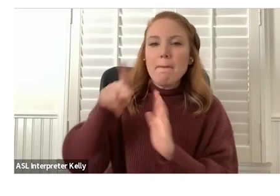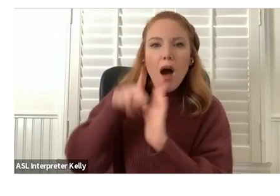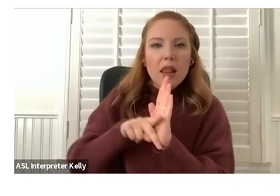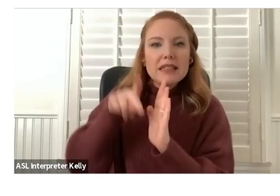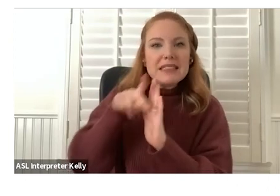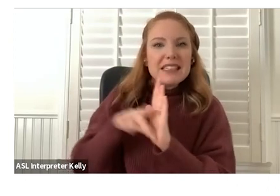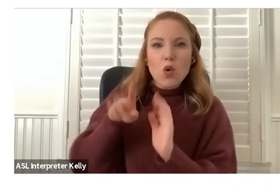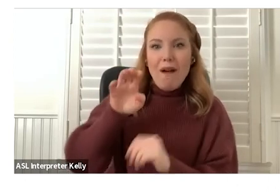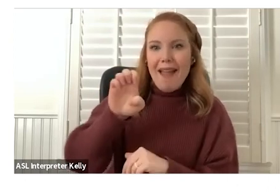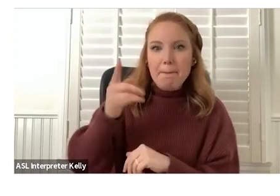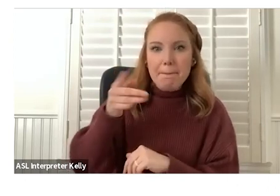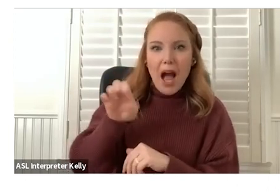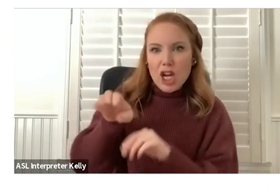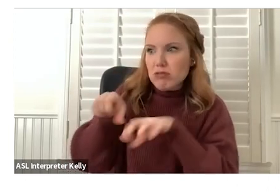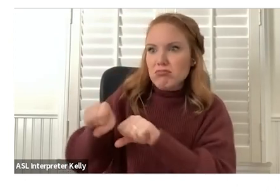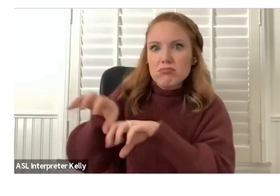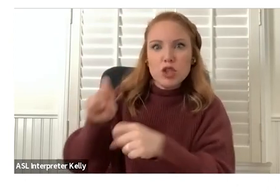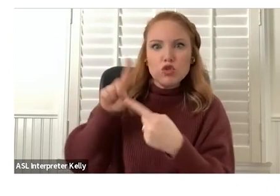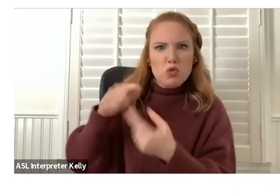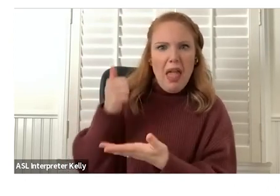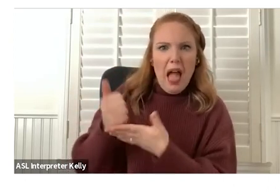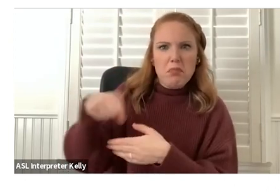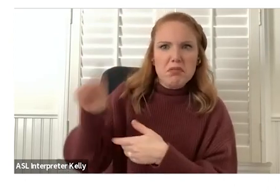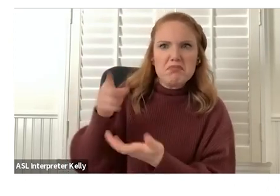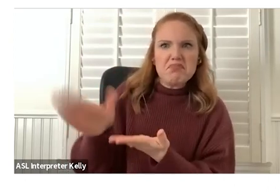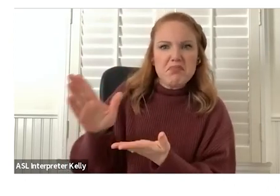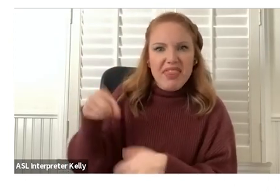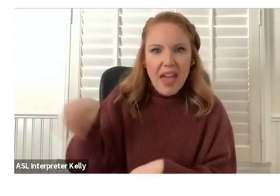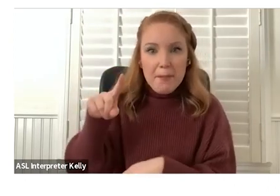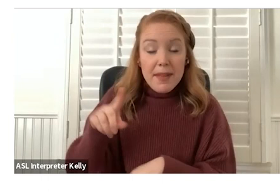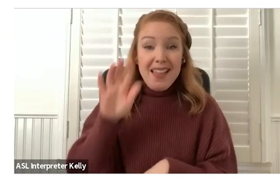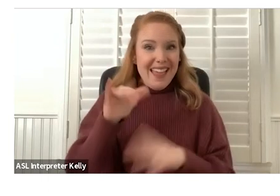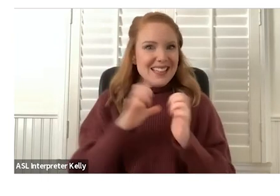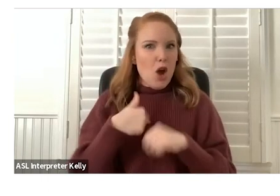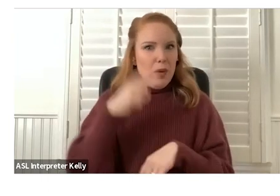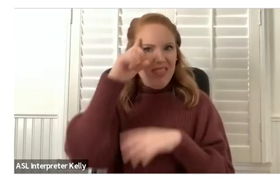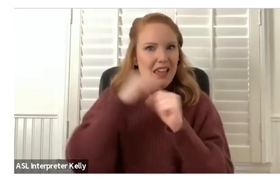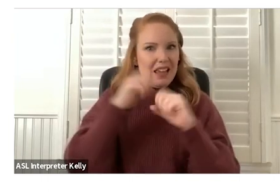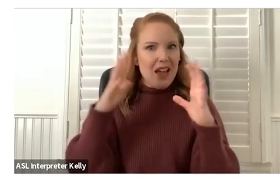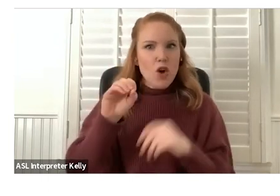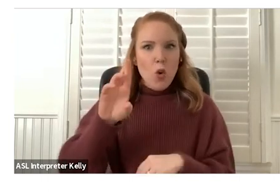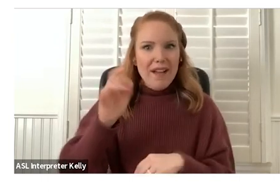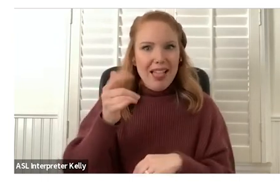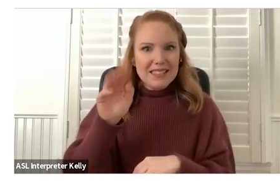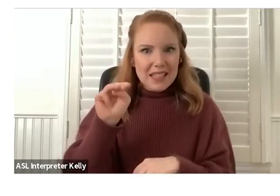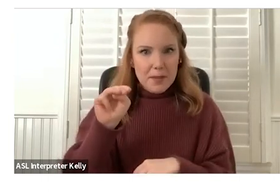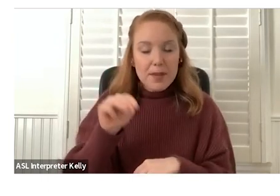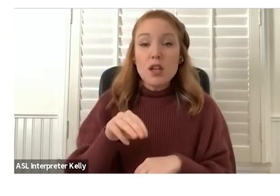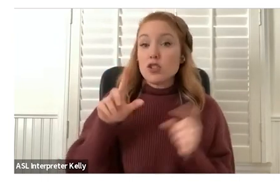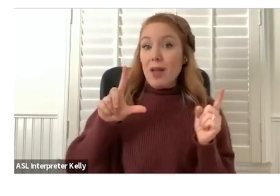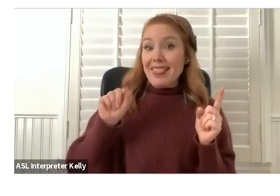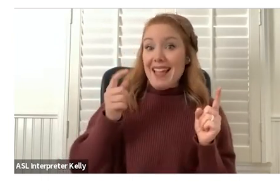from the Latinx community. Manifest Orientalism is more so in terms of vaccine apartheid, policies,